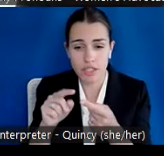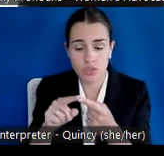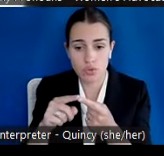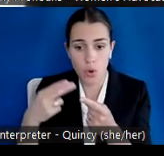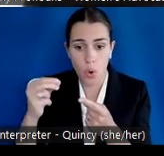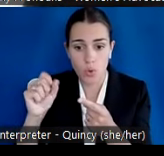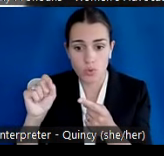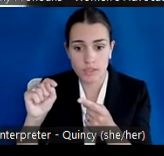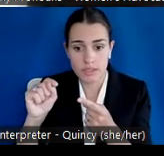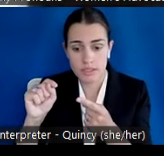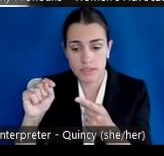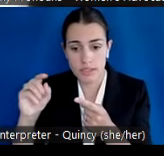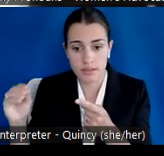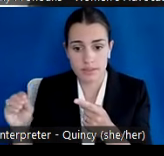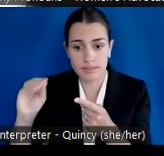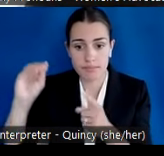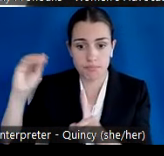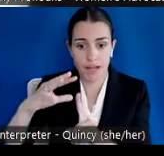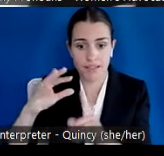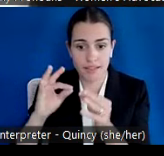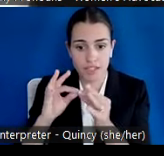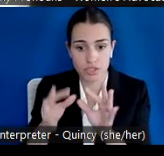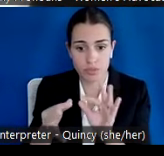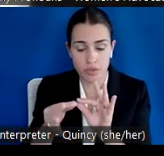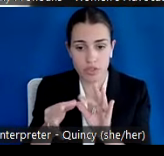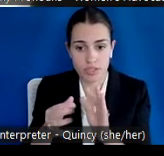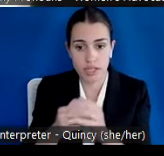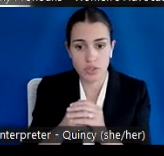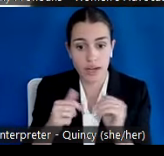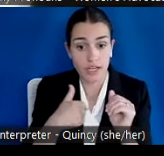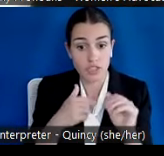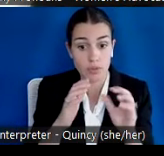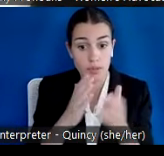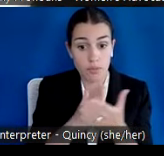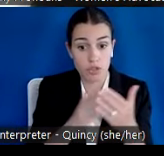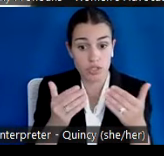host the interpreters. So I can take over the next slide and then do my portion of the presentation.